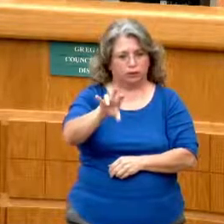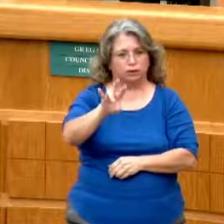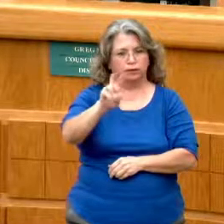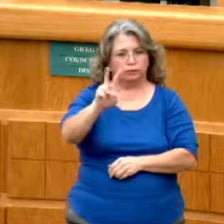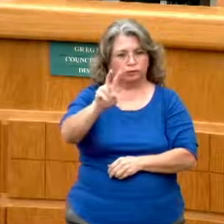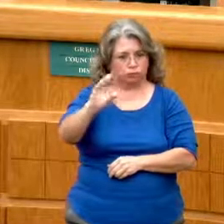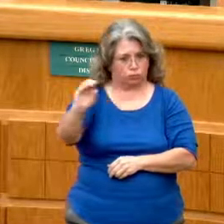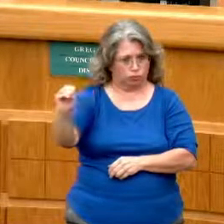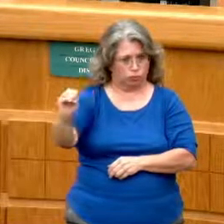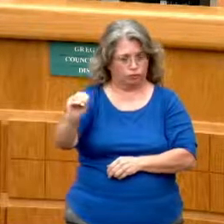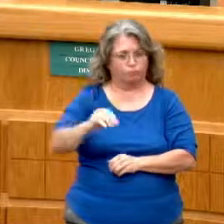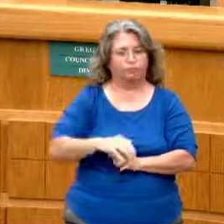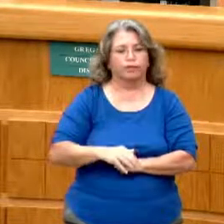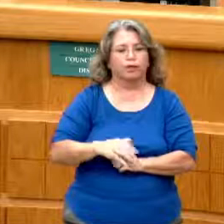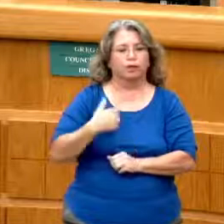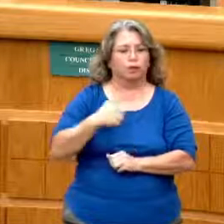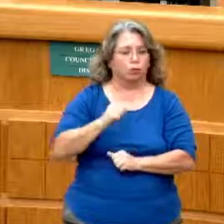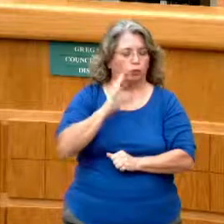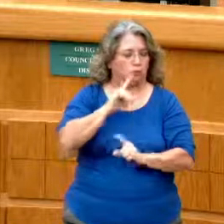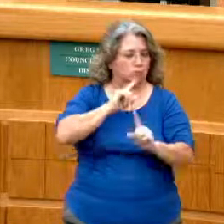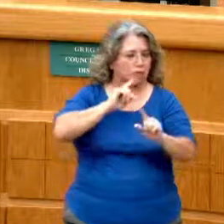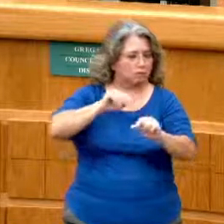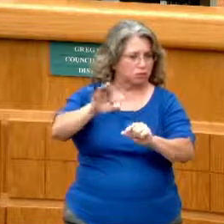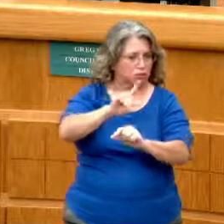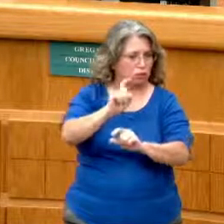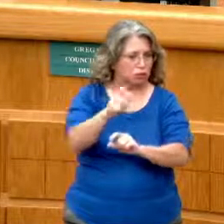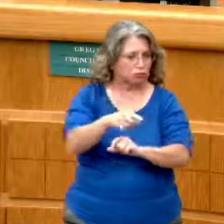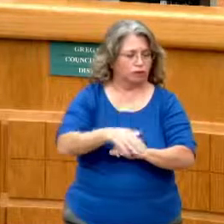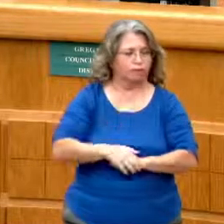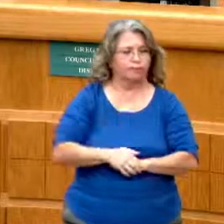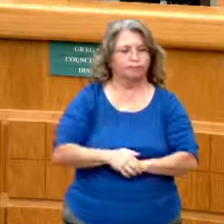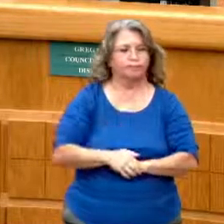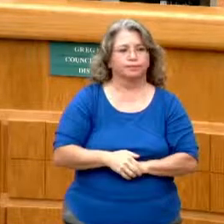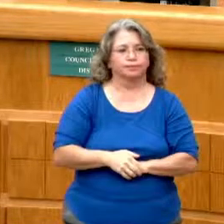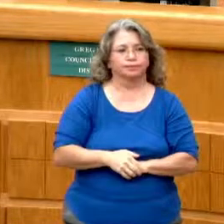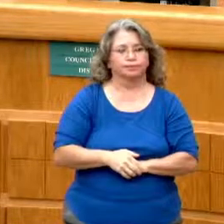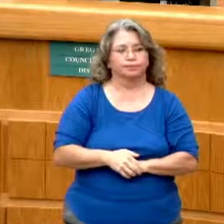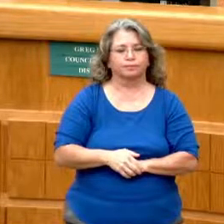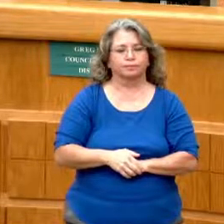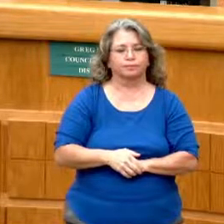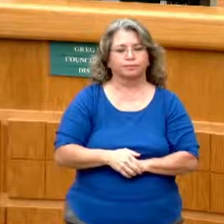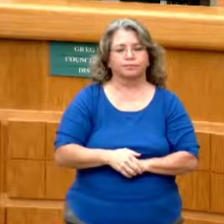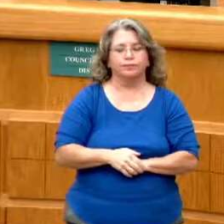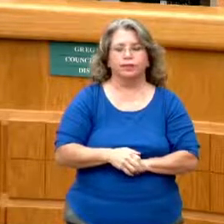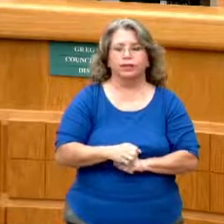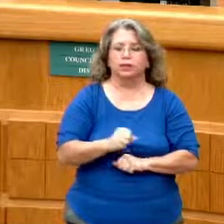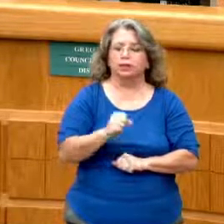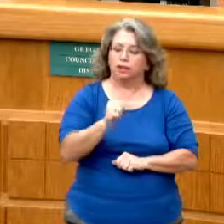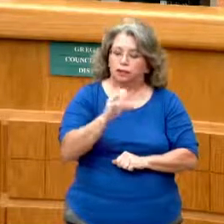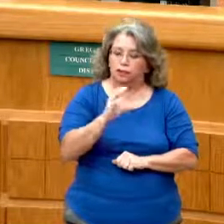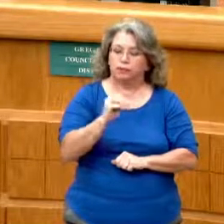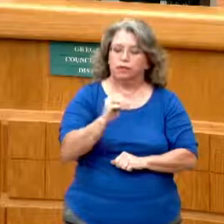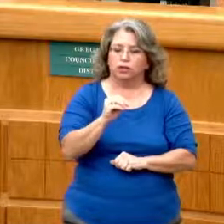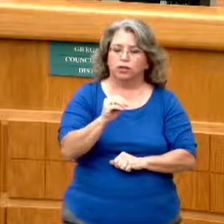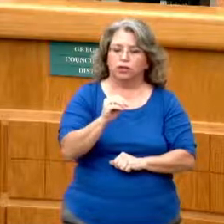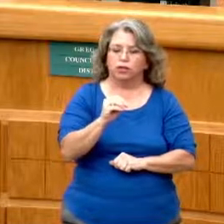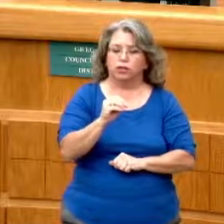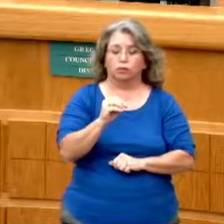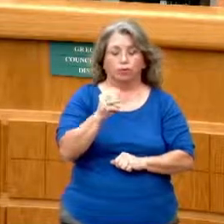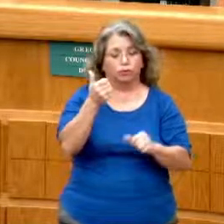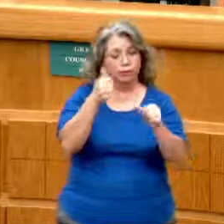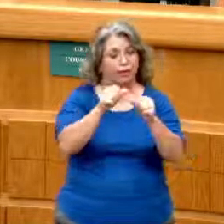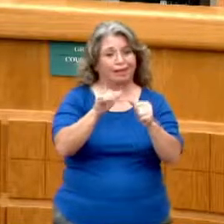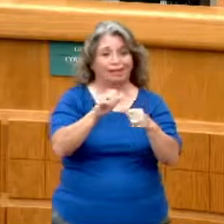361-826-7200, and we can take care of any questions that you have there. So just a reminder, this has been, the pandemic's a